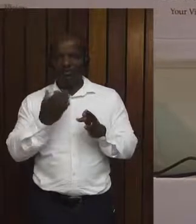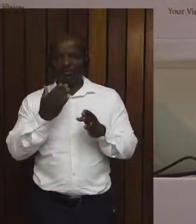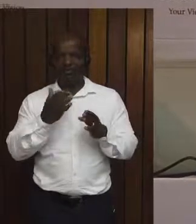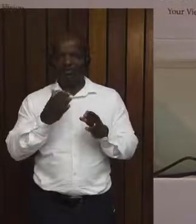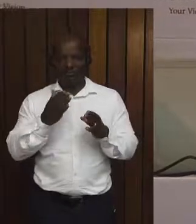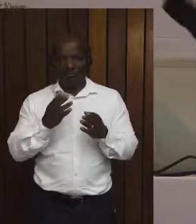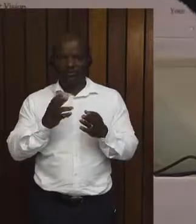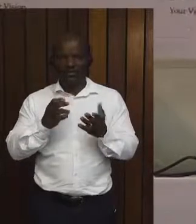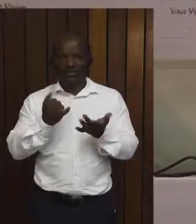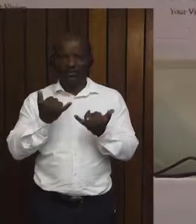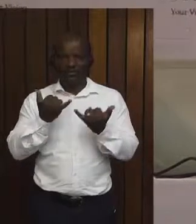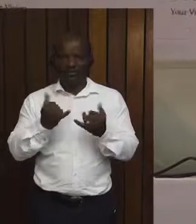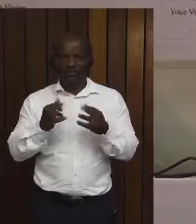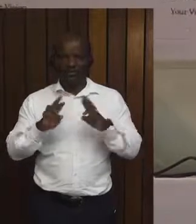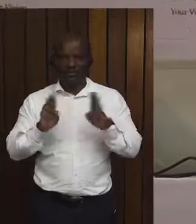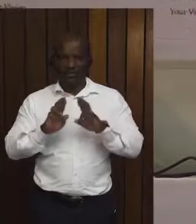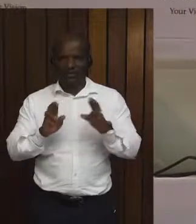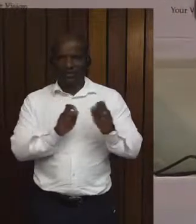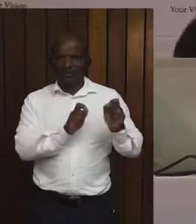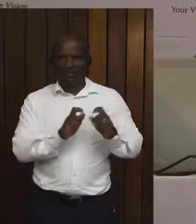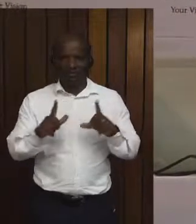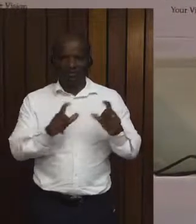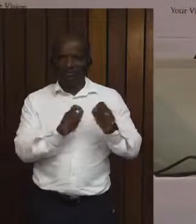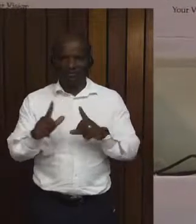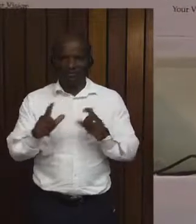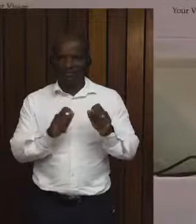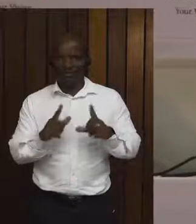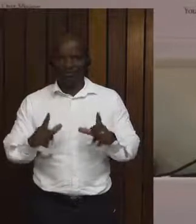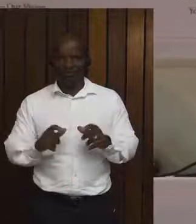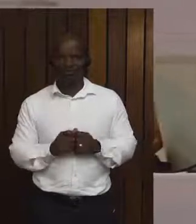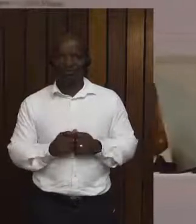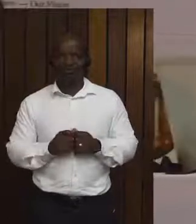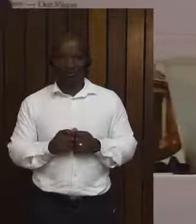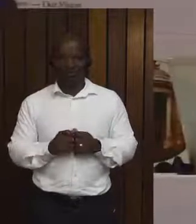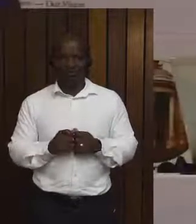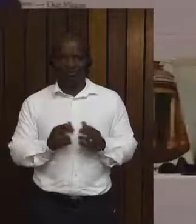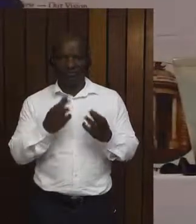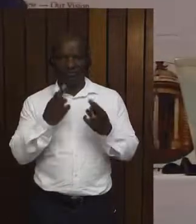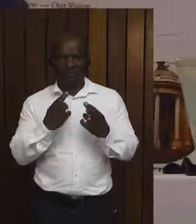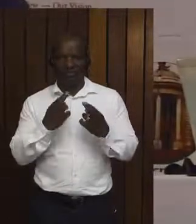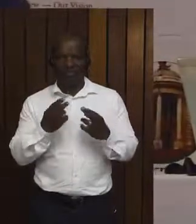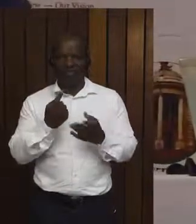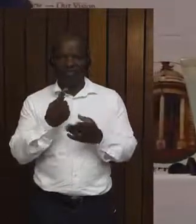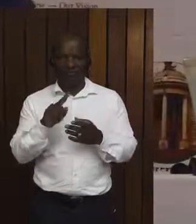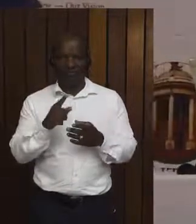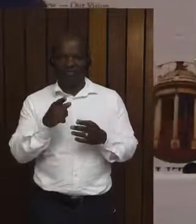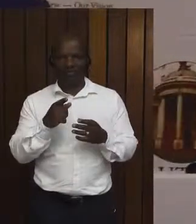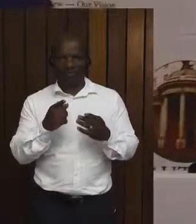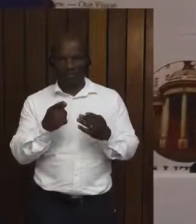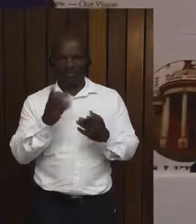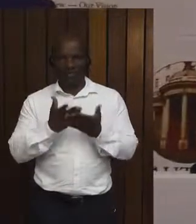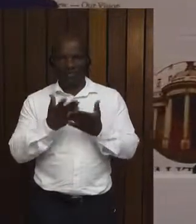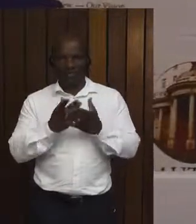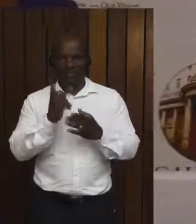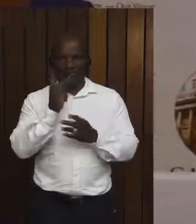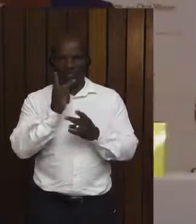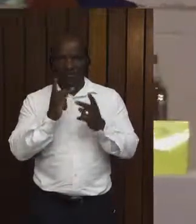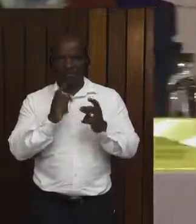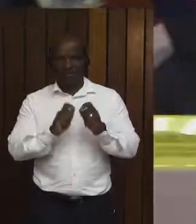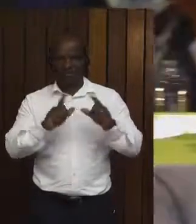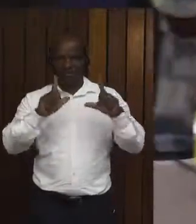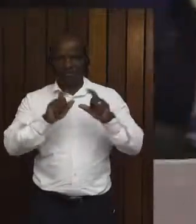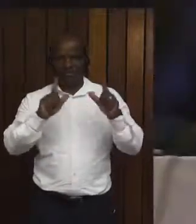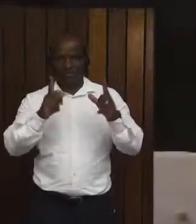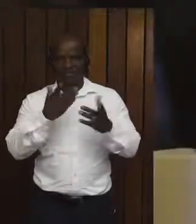presentation? I see it is flighted on the screens as well, and I hope from that side you're able to see it. So Phumlani, over to you. Thank you.